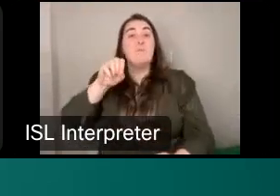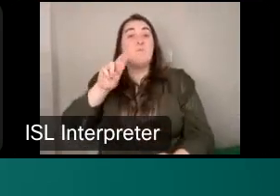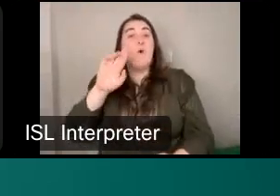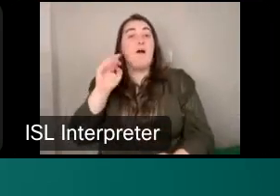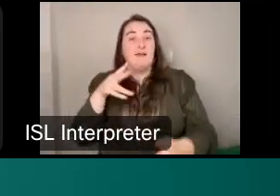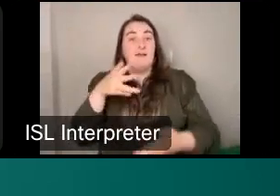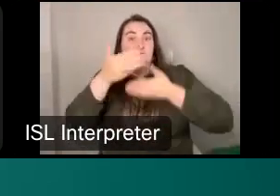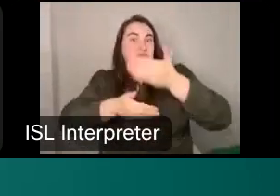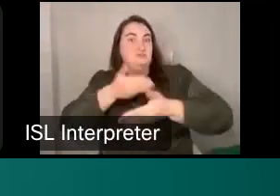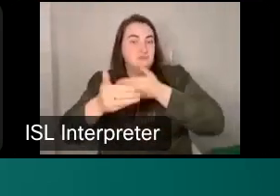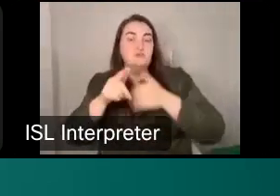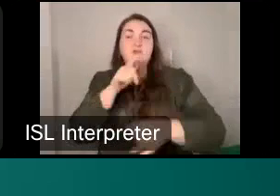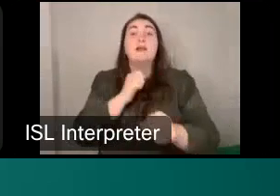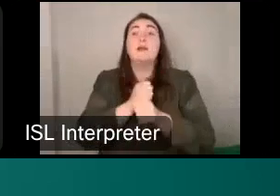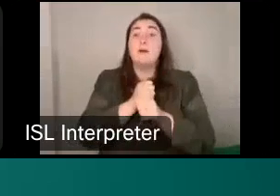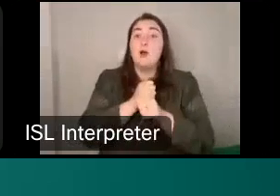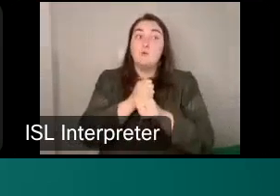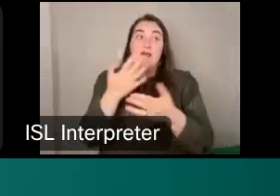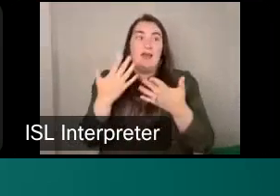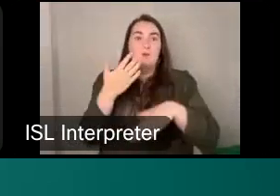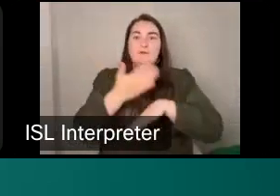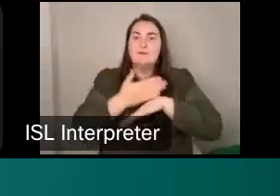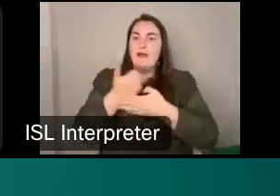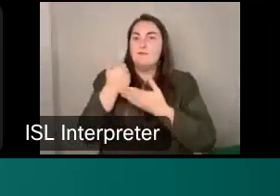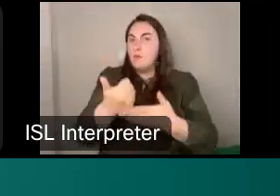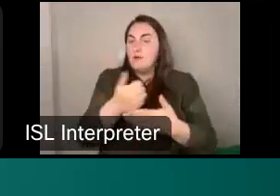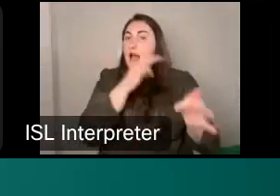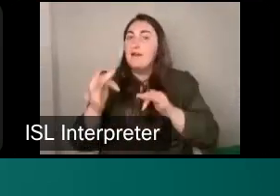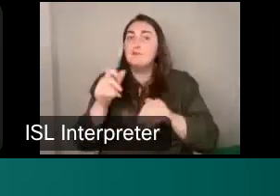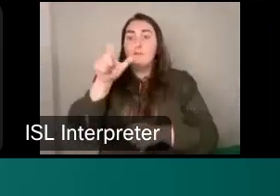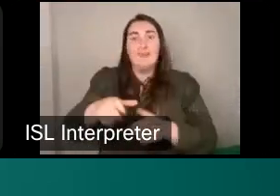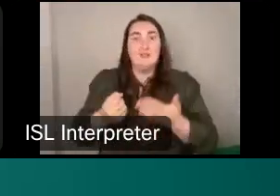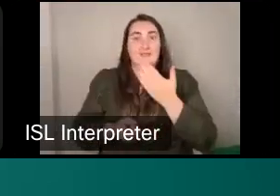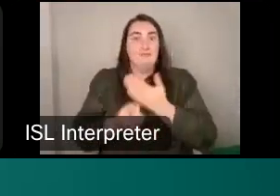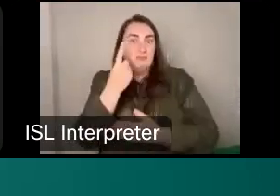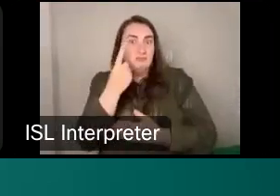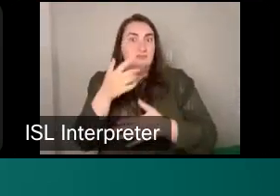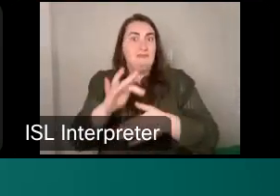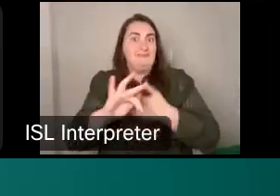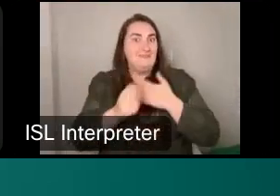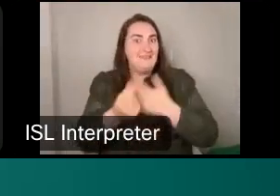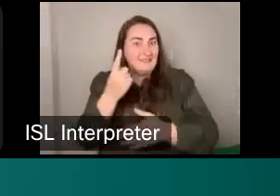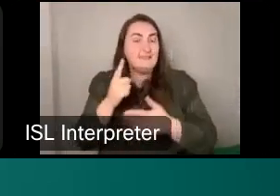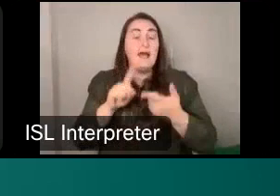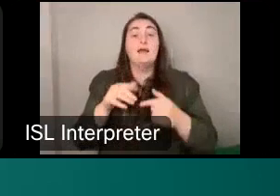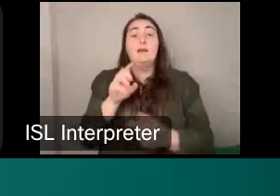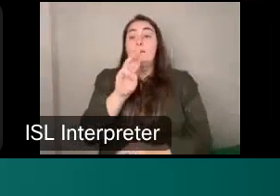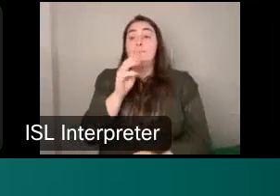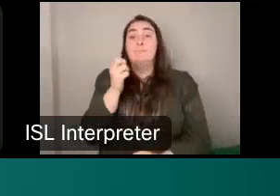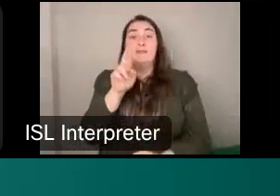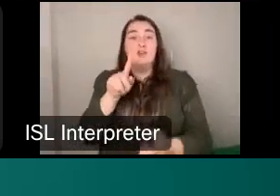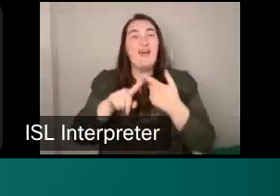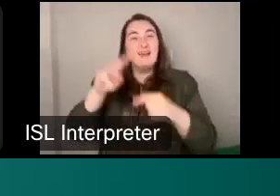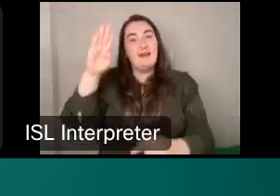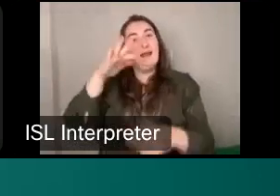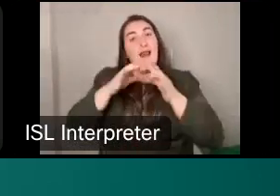speaking about staff support following a patient safety incident and talking about peer-to-peer and line management approach using